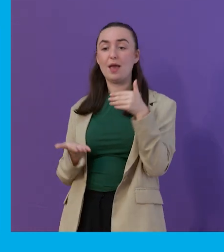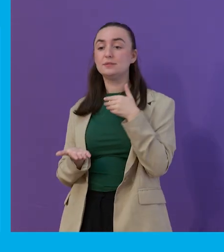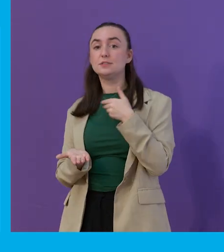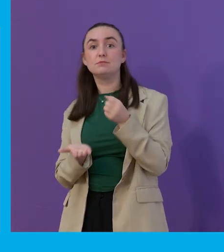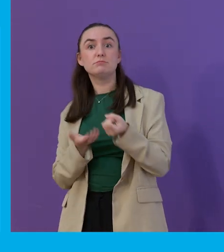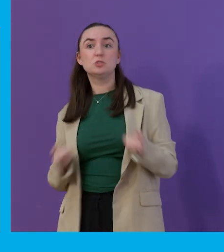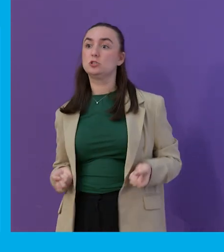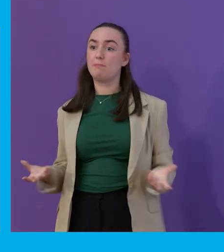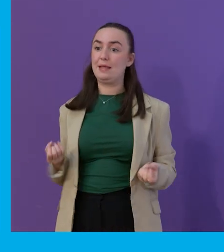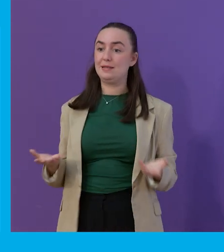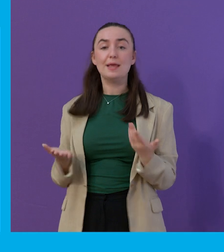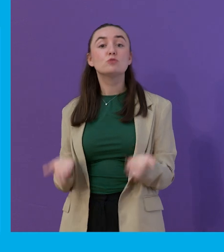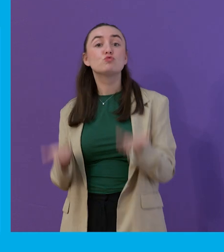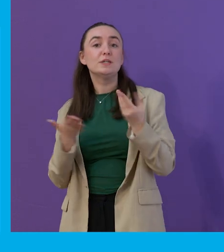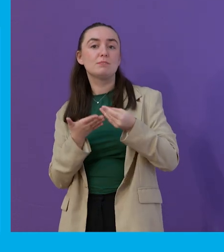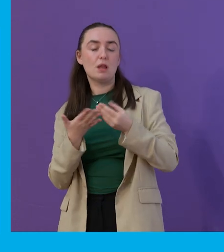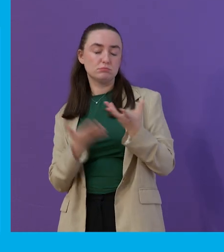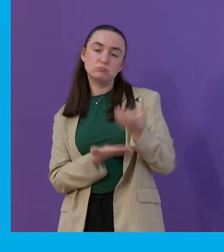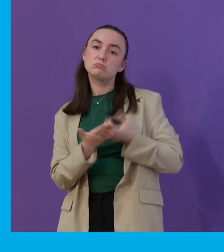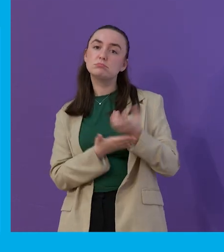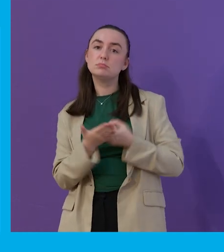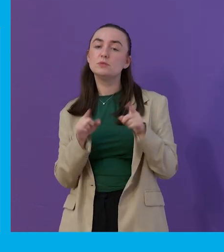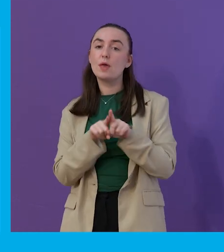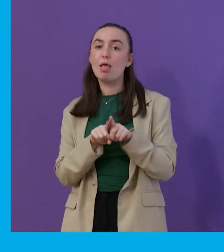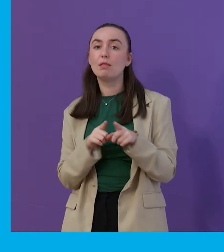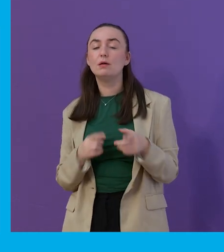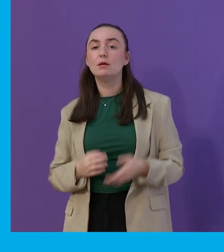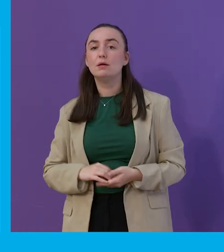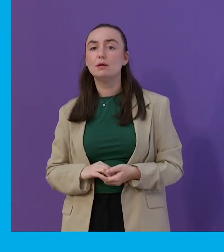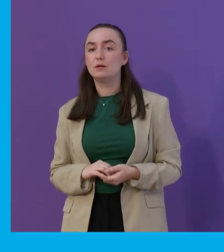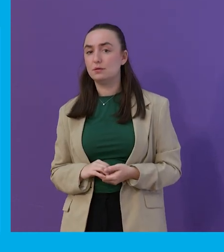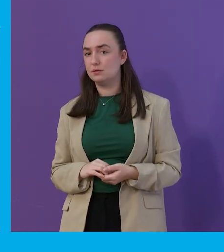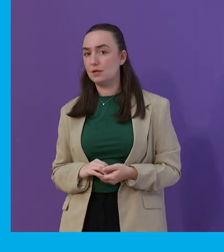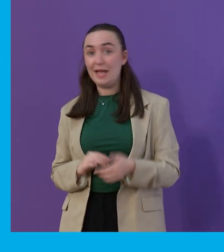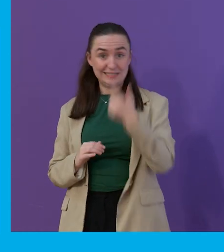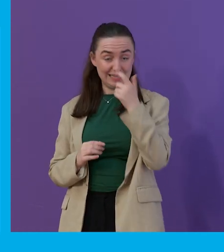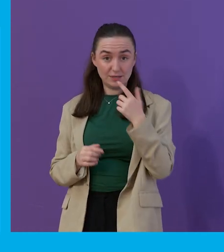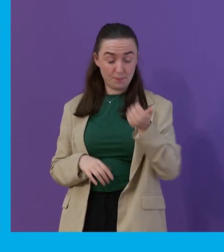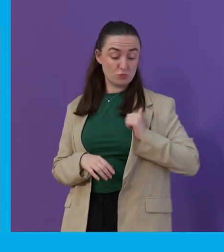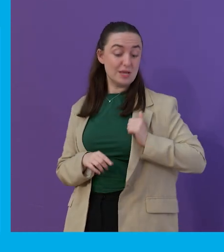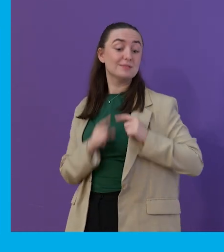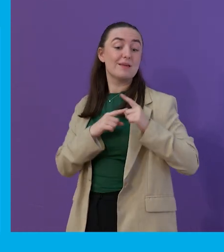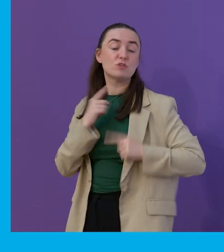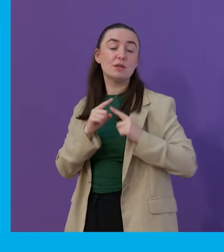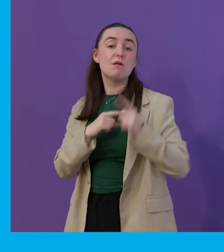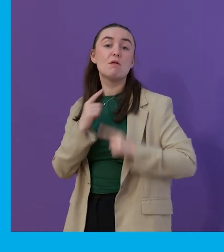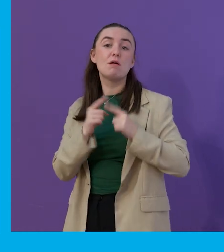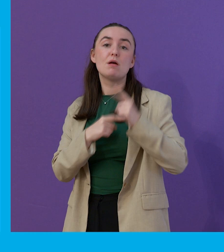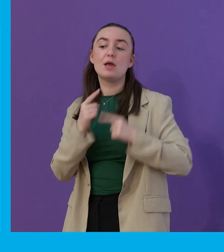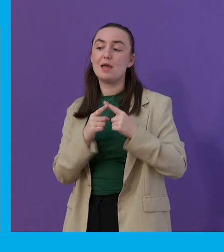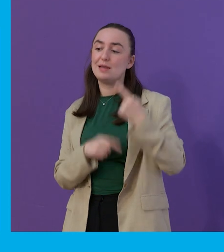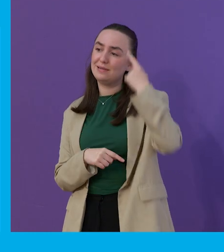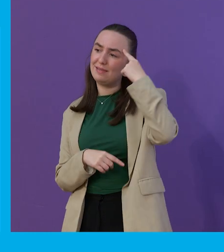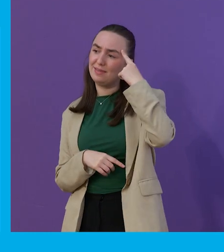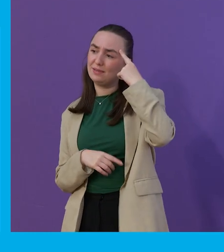money, but that operates within a fixed system that everyone understands and that is predictable year on year. And I think in some ways we have the worst